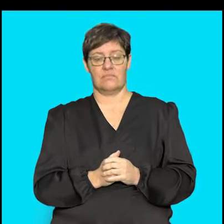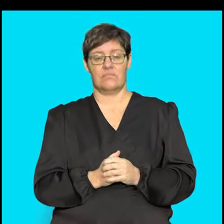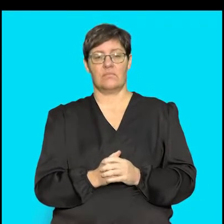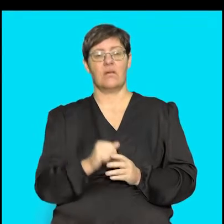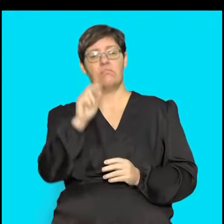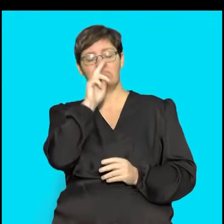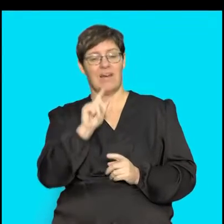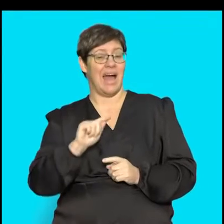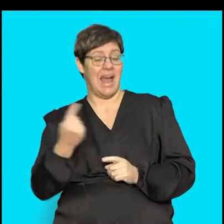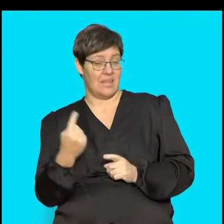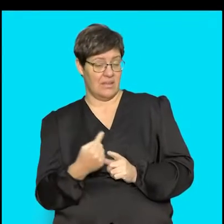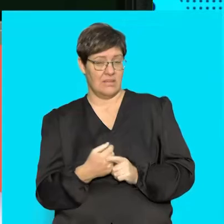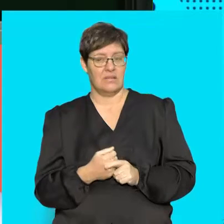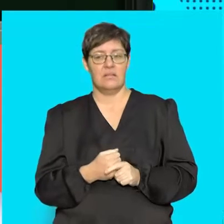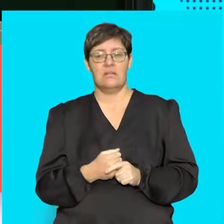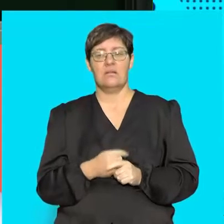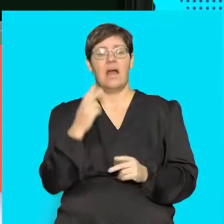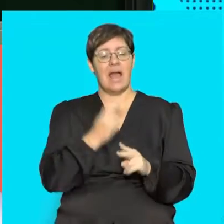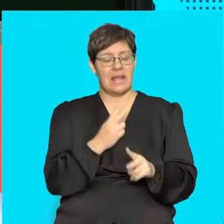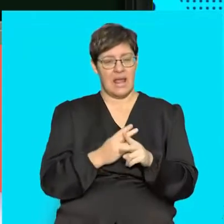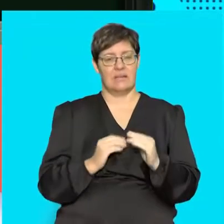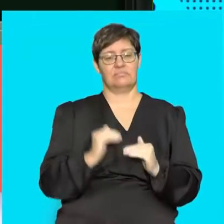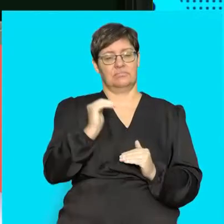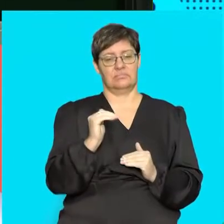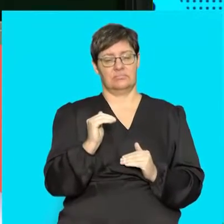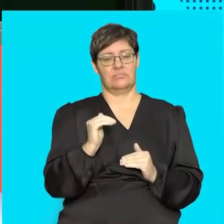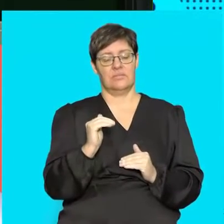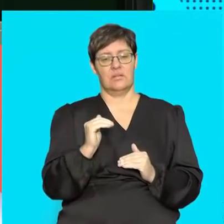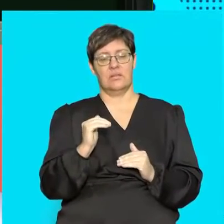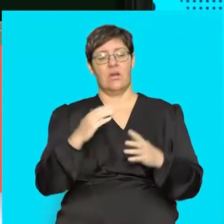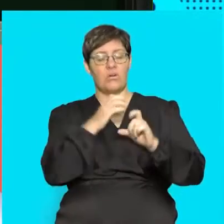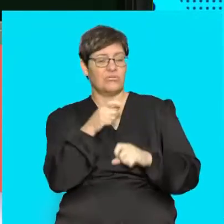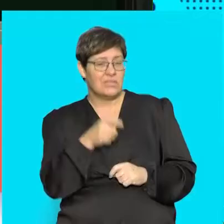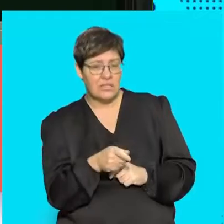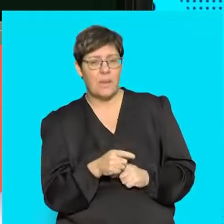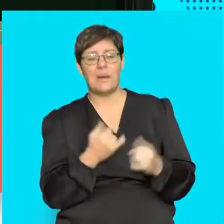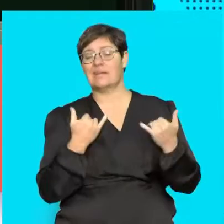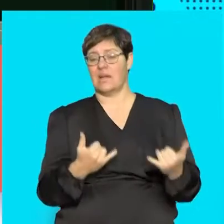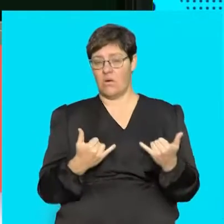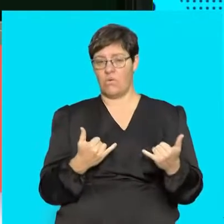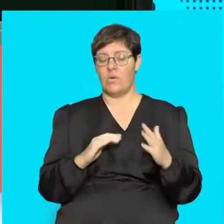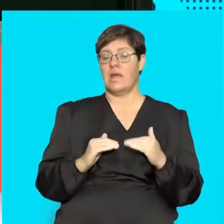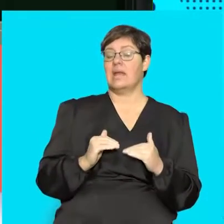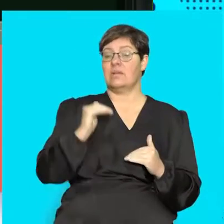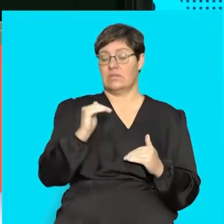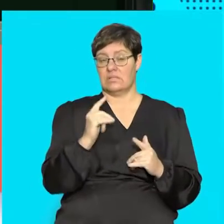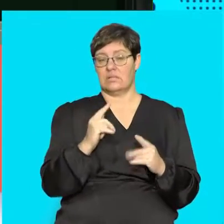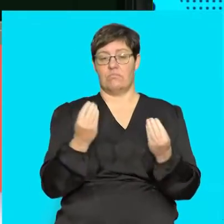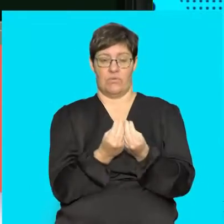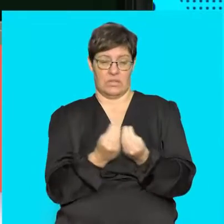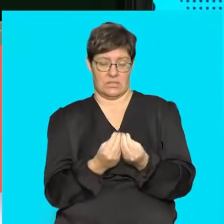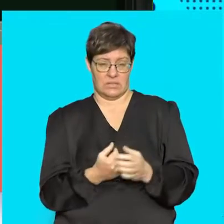Now we will look at another stress. Again, an increase in a concentration, but this time we will increase